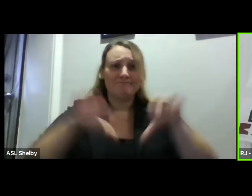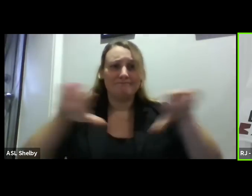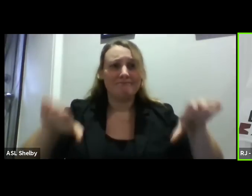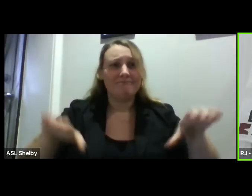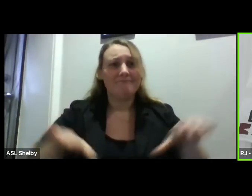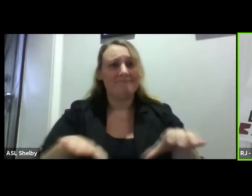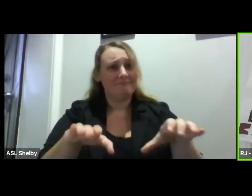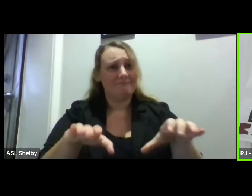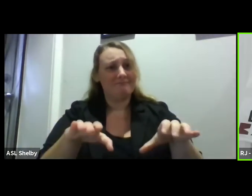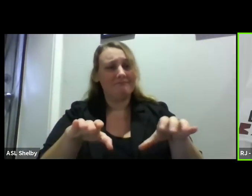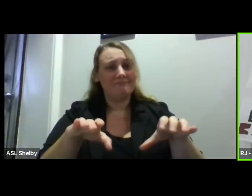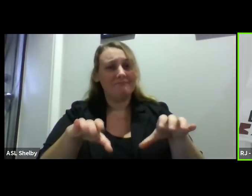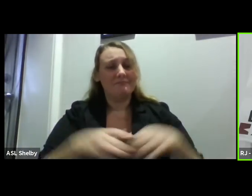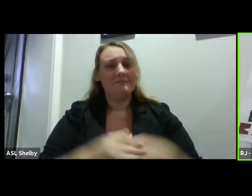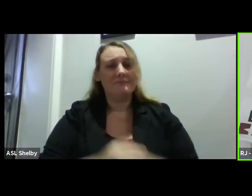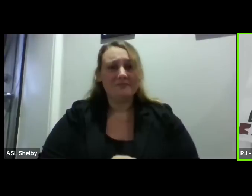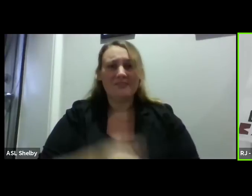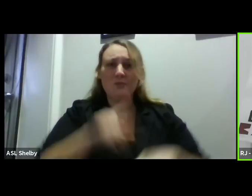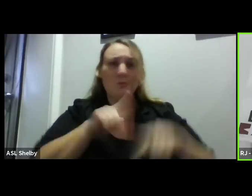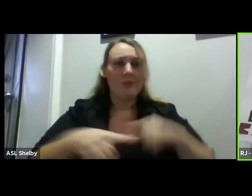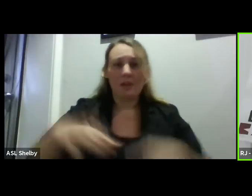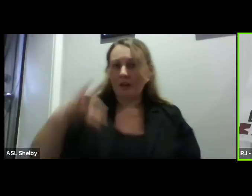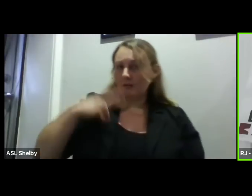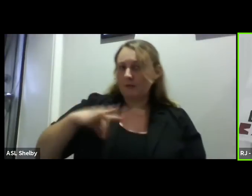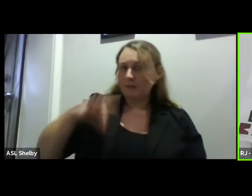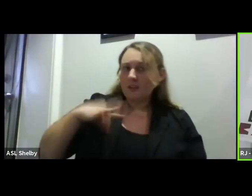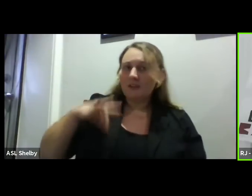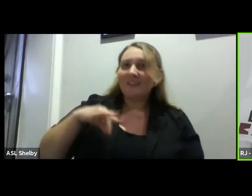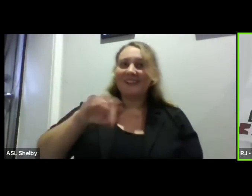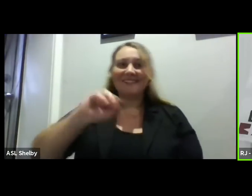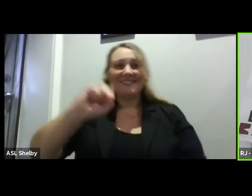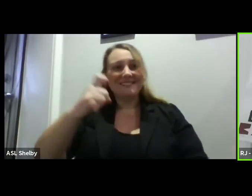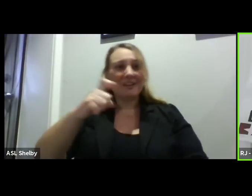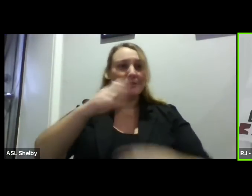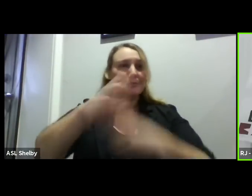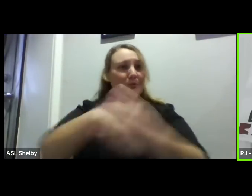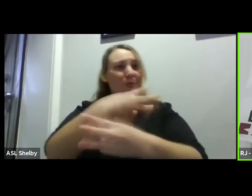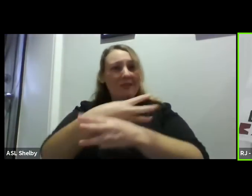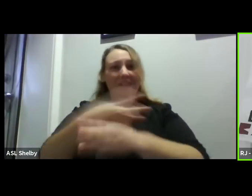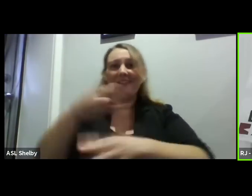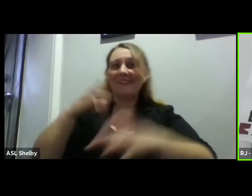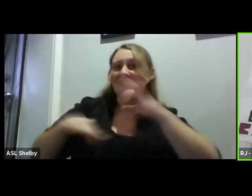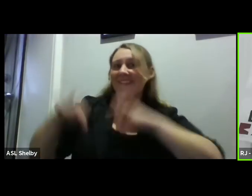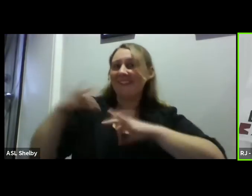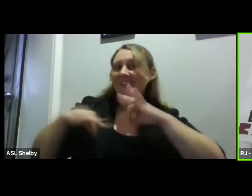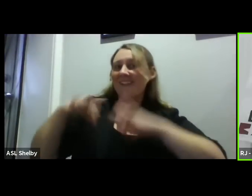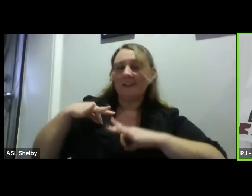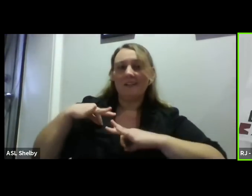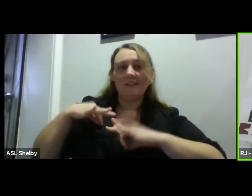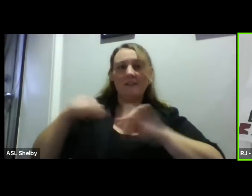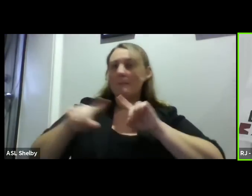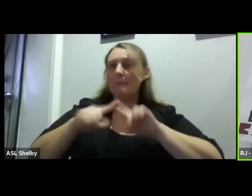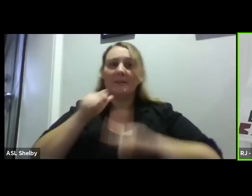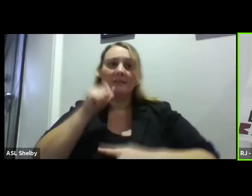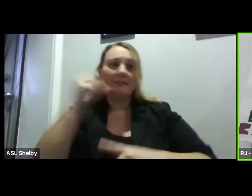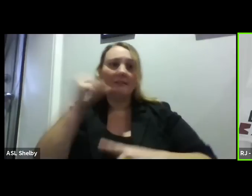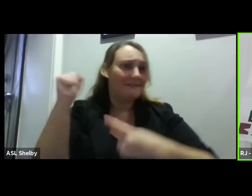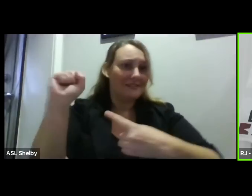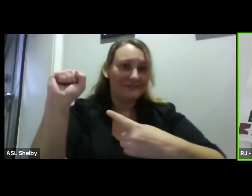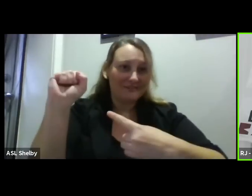trades while ignoring the plight of the most vulnerable and marginalized of our sisters and brothers.